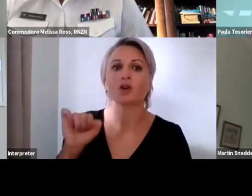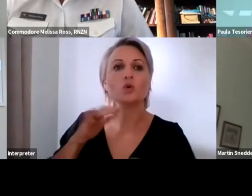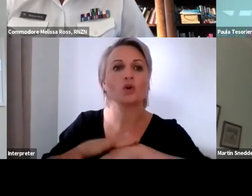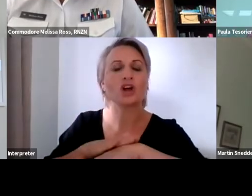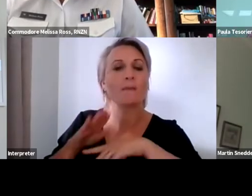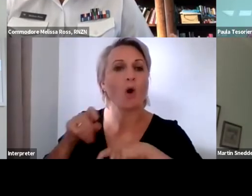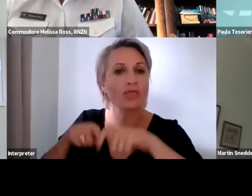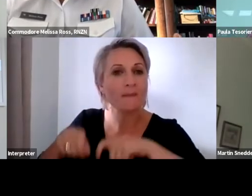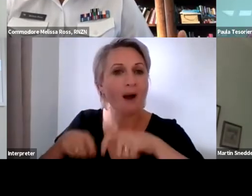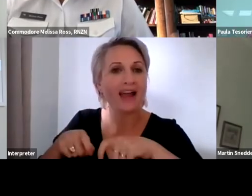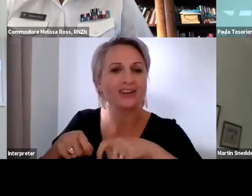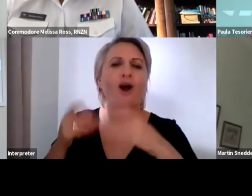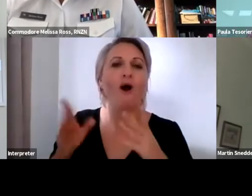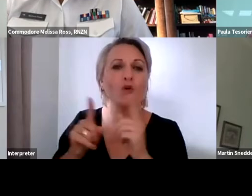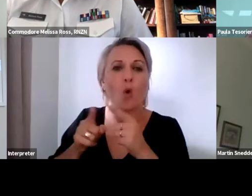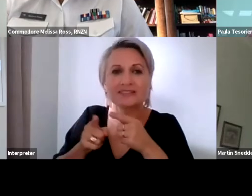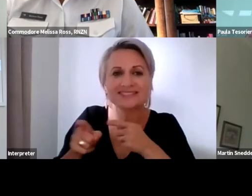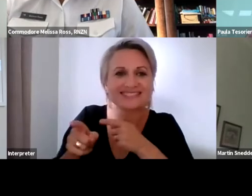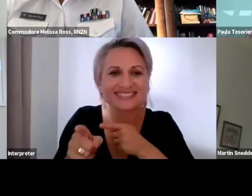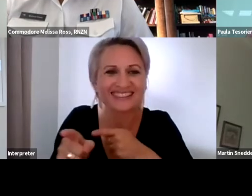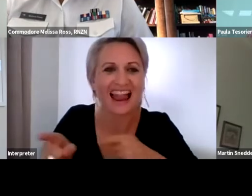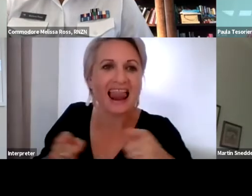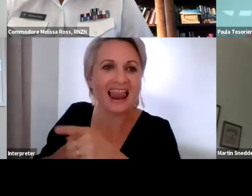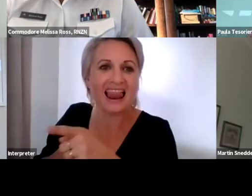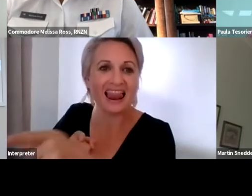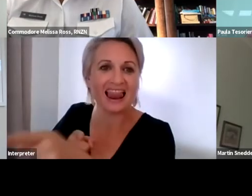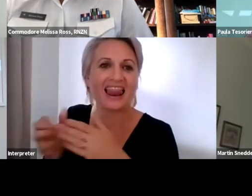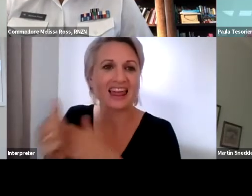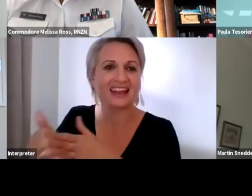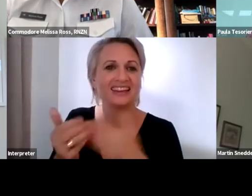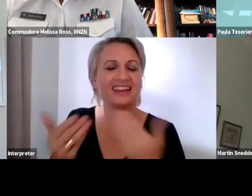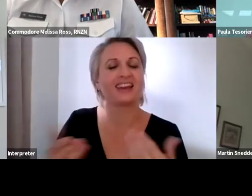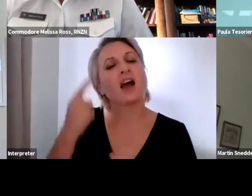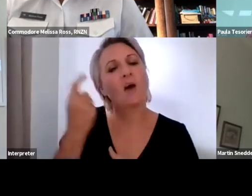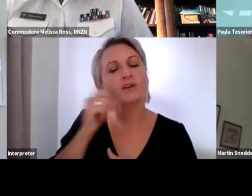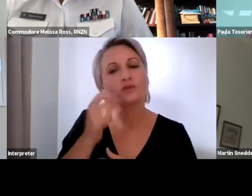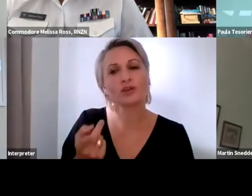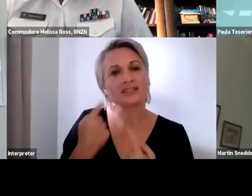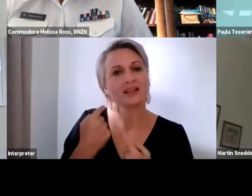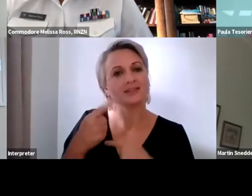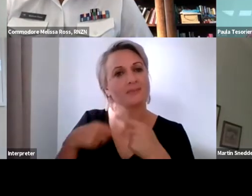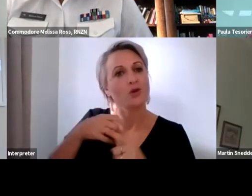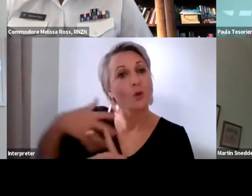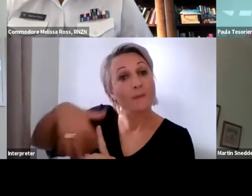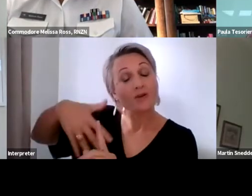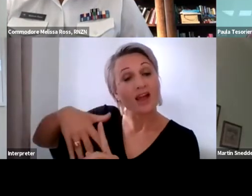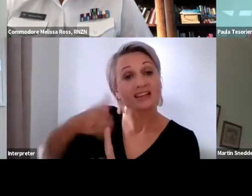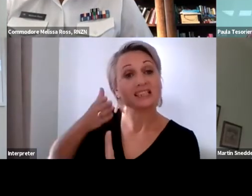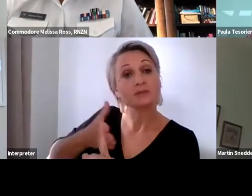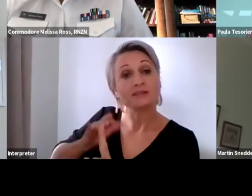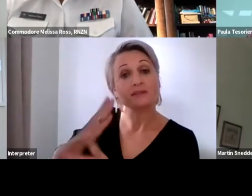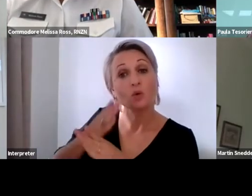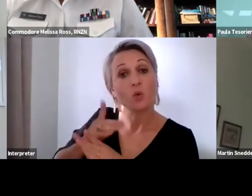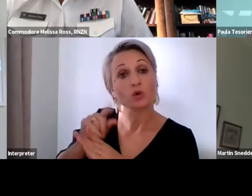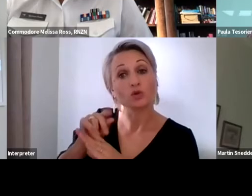Paula. I wondered if you might tell us a little bit about your background, Paula, and particularly the work that you're doing